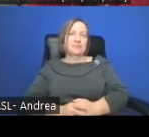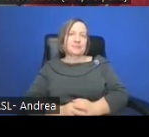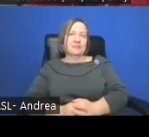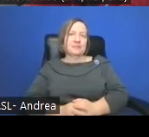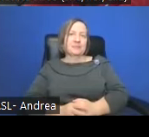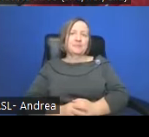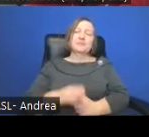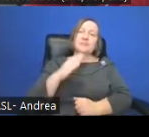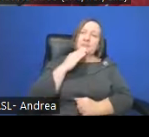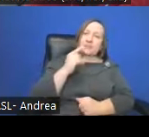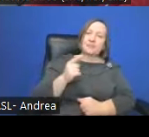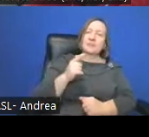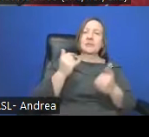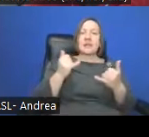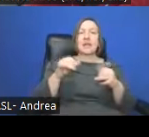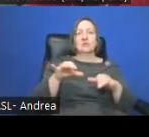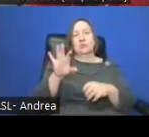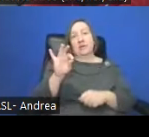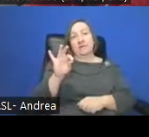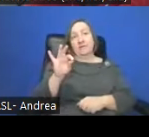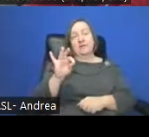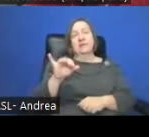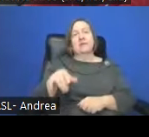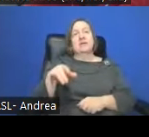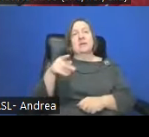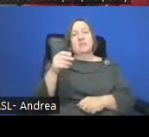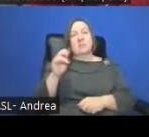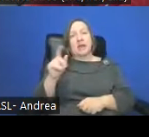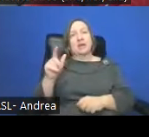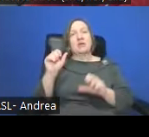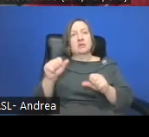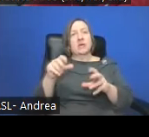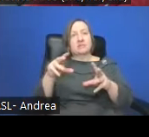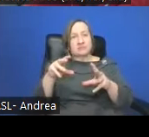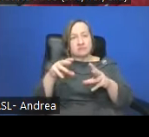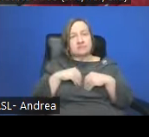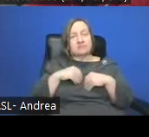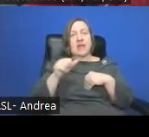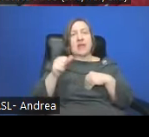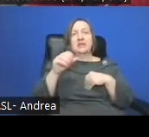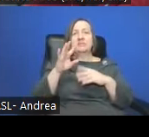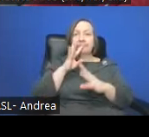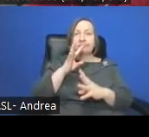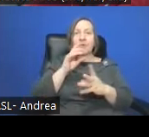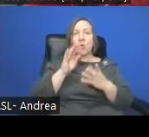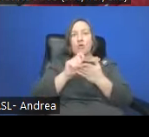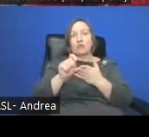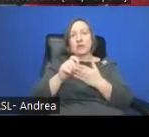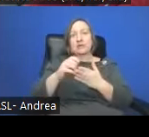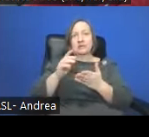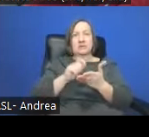Thank you. Let's do F. The panel may receive any oral or written statements volunteered by the